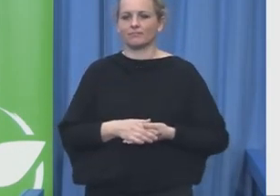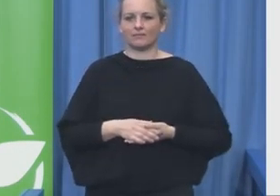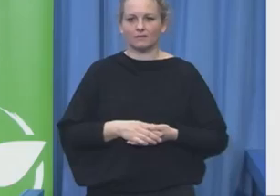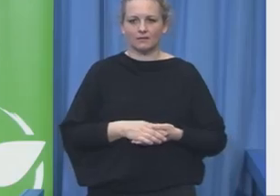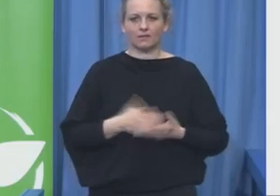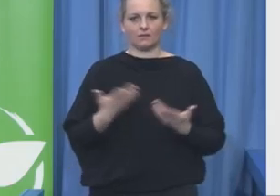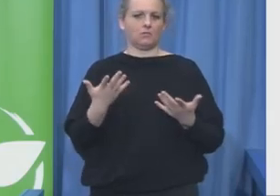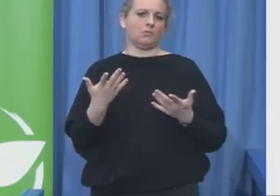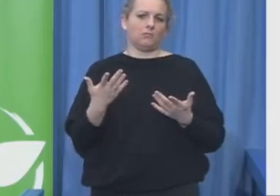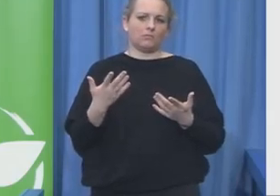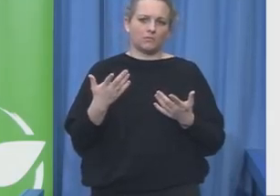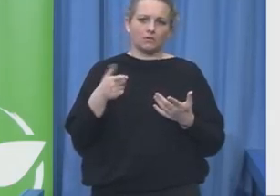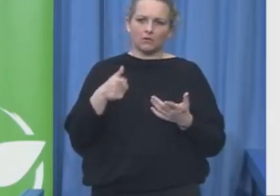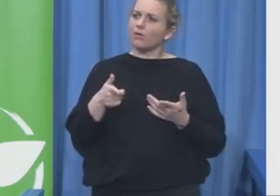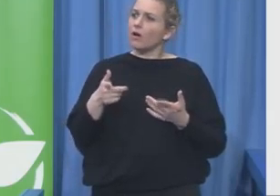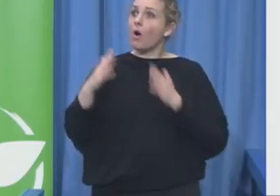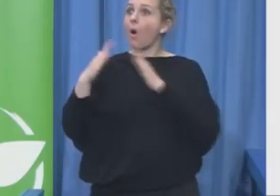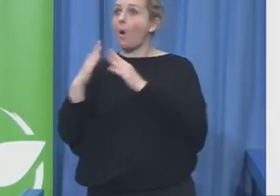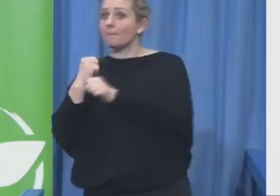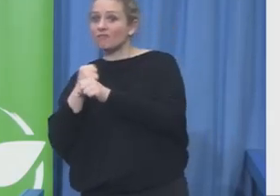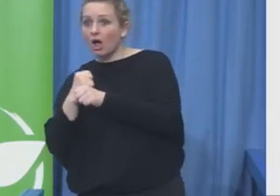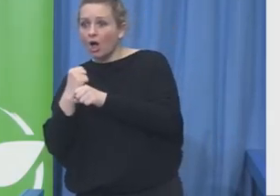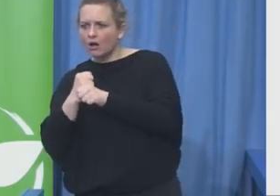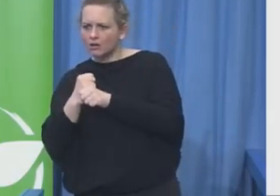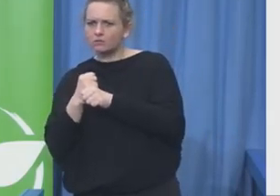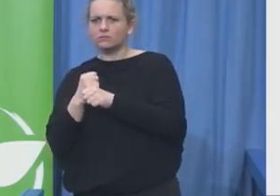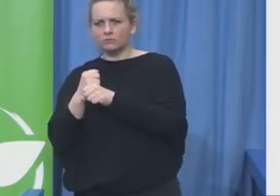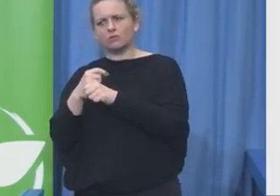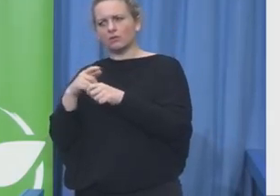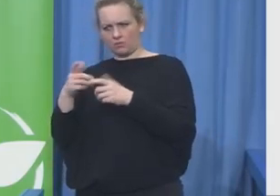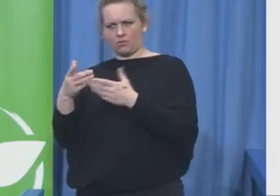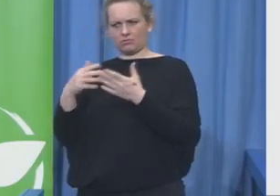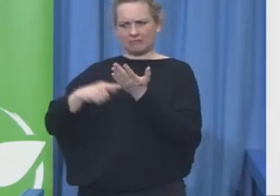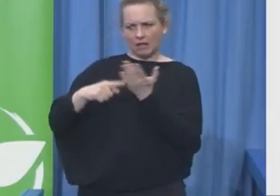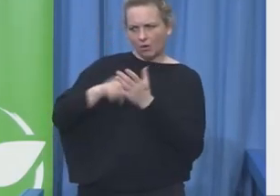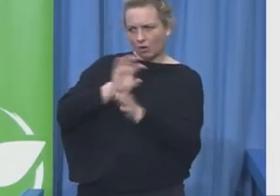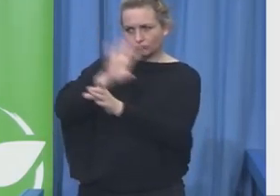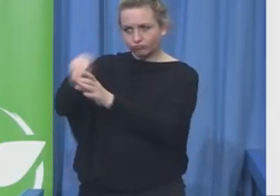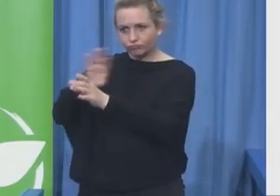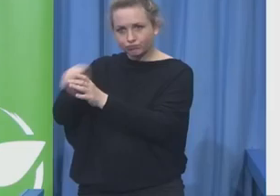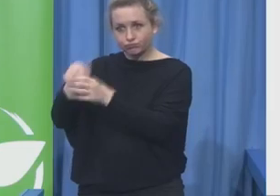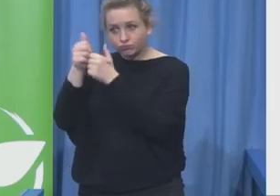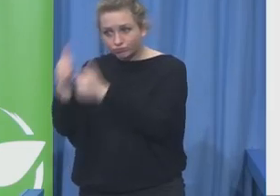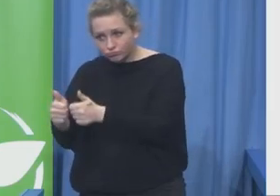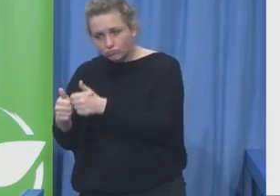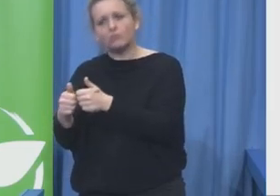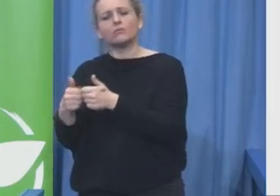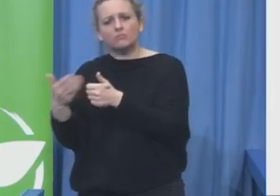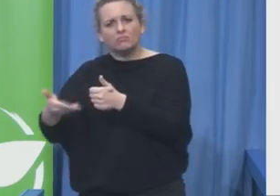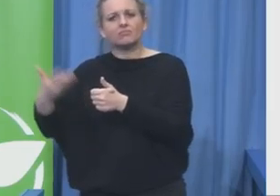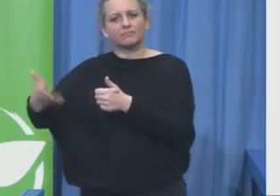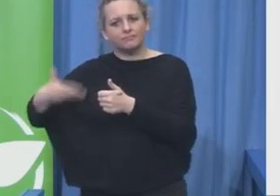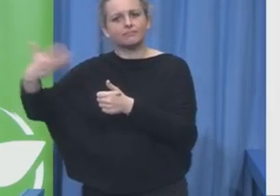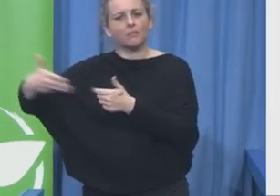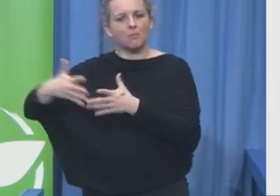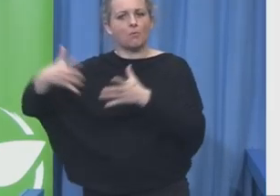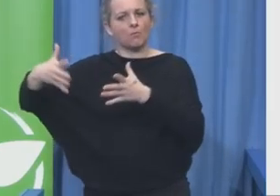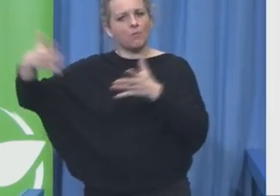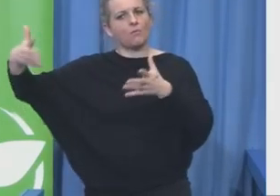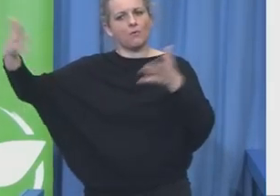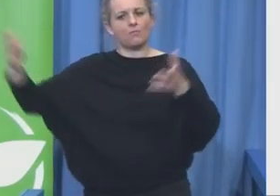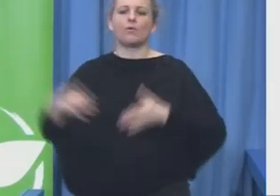we also try to communicate more and more on the key success of our project, to share